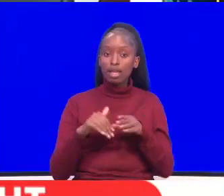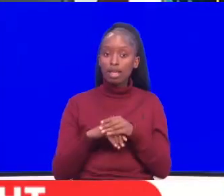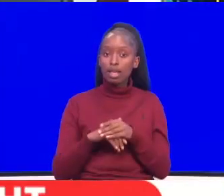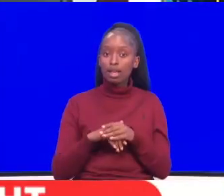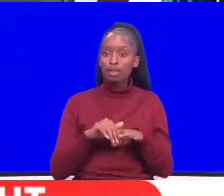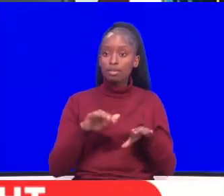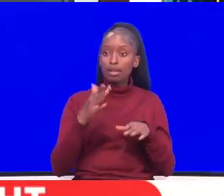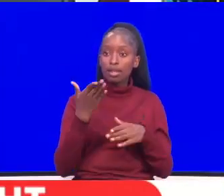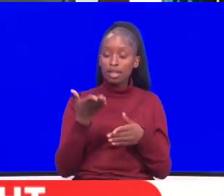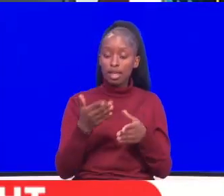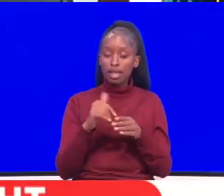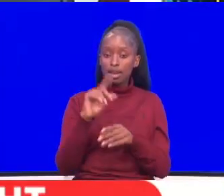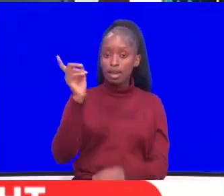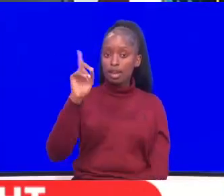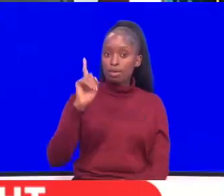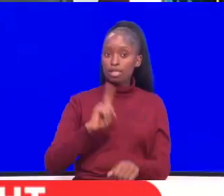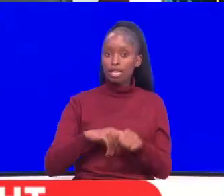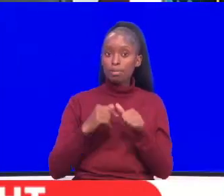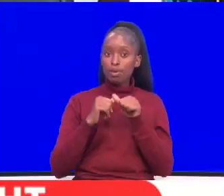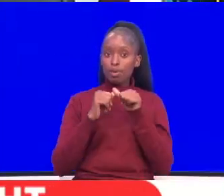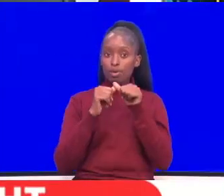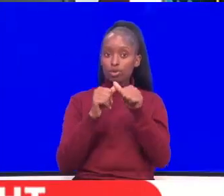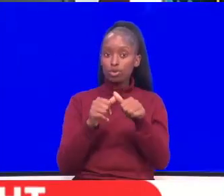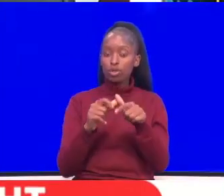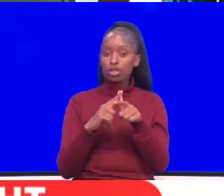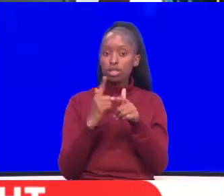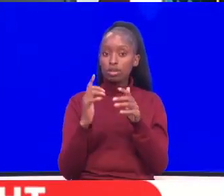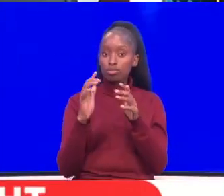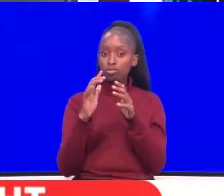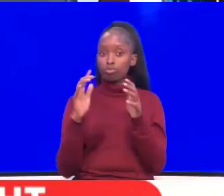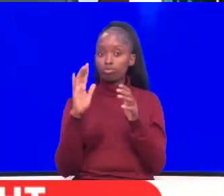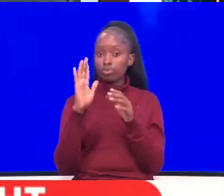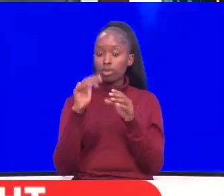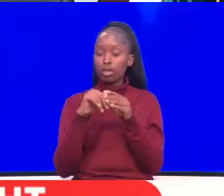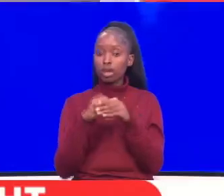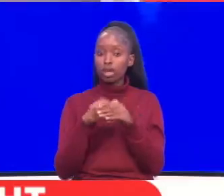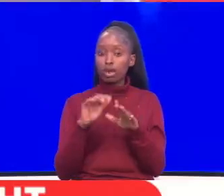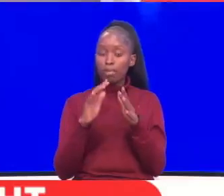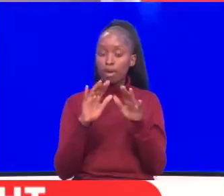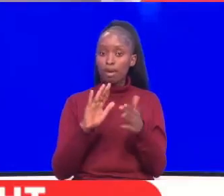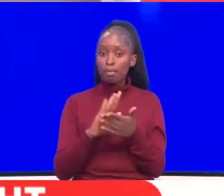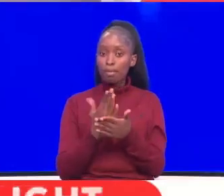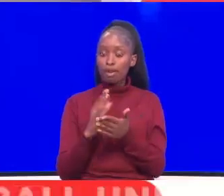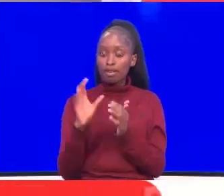Nairobi, and as we are going forward, we'll expand it to the greater part of the country.